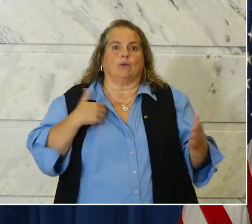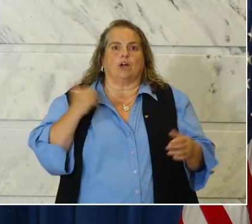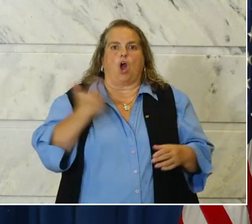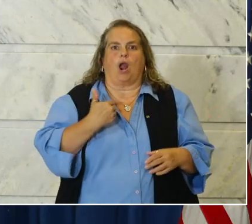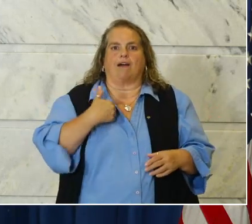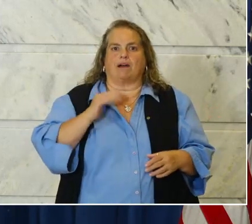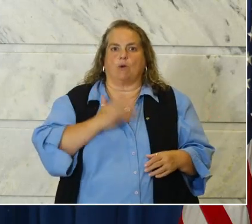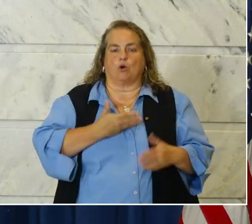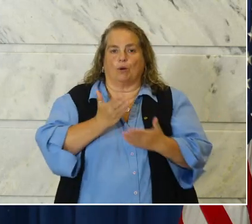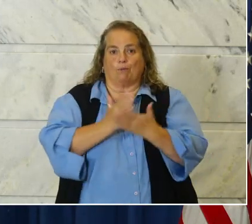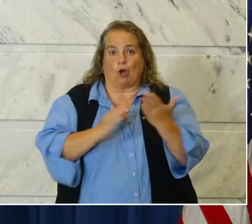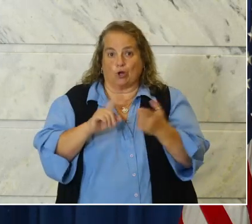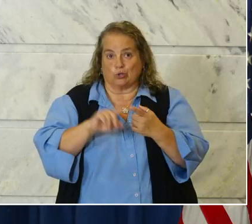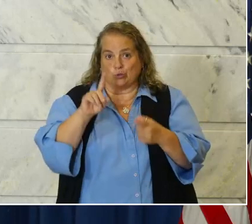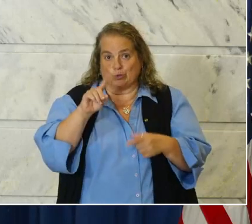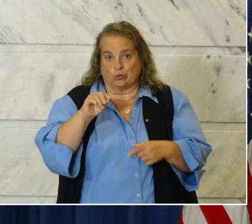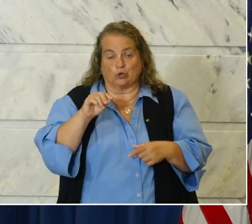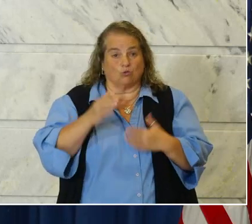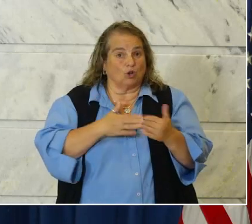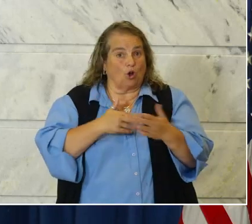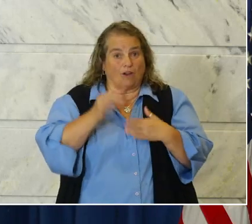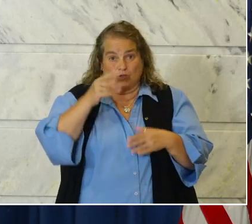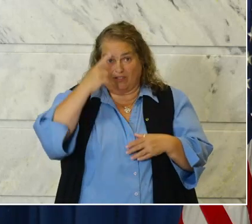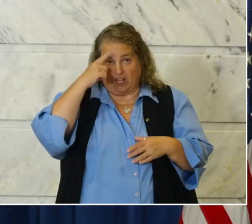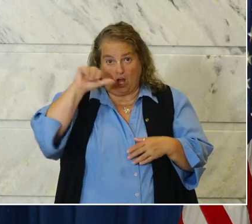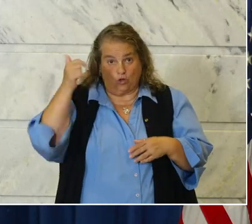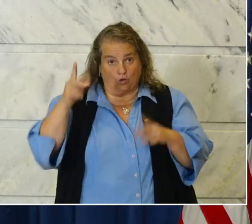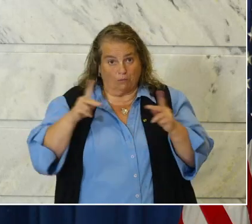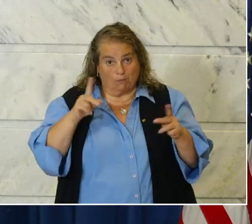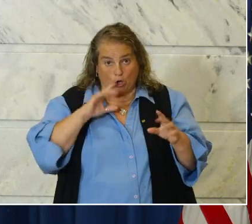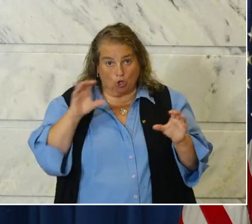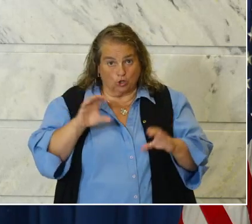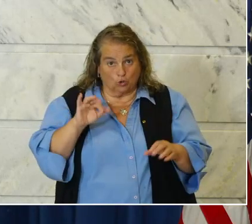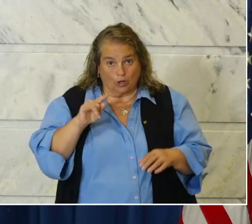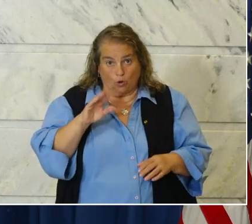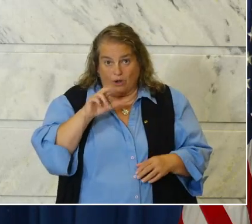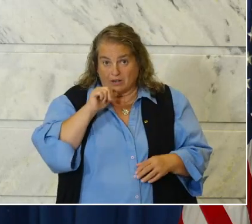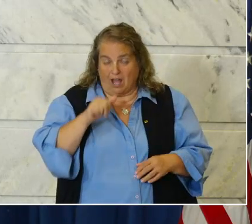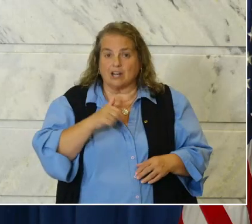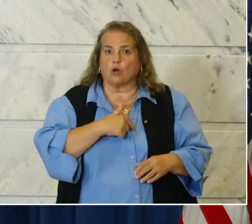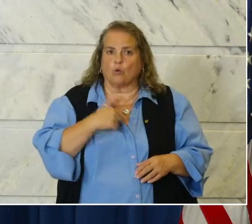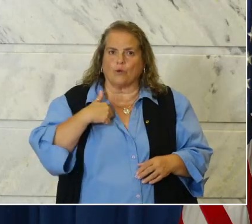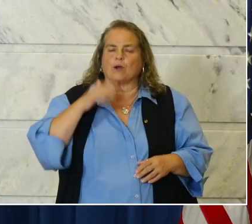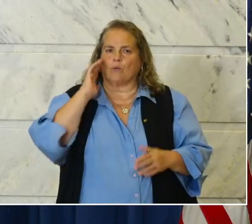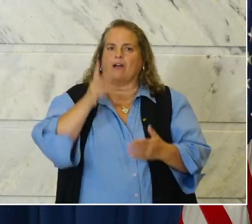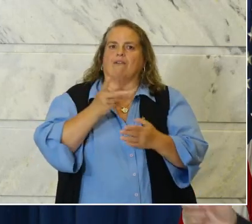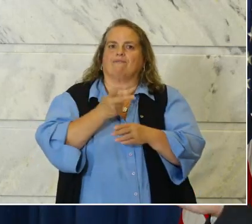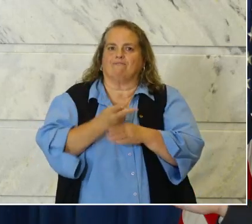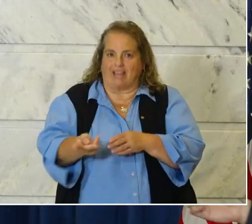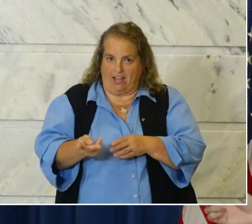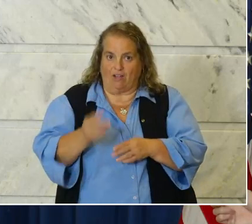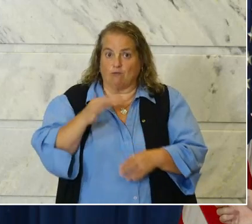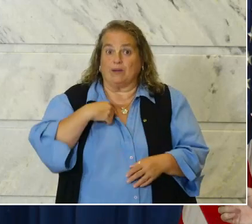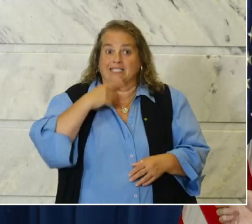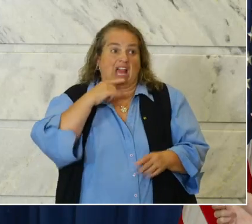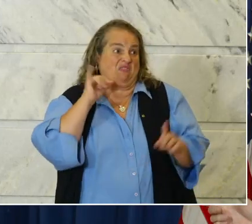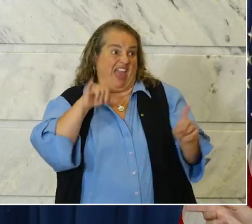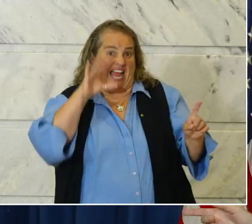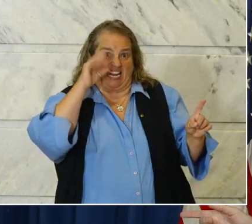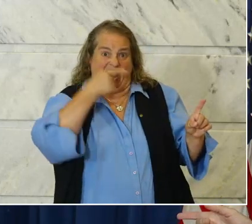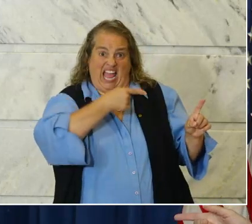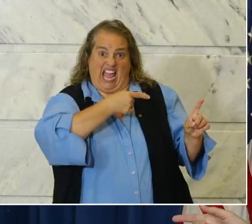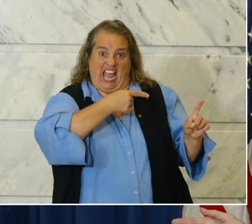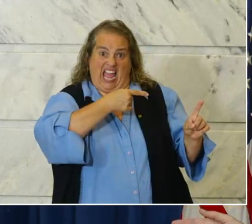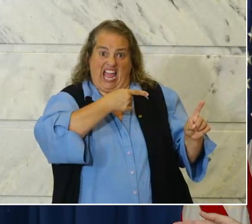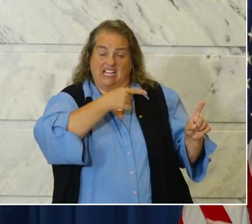do. Regardless of whether we think other people around us are doing it, we're going to fail in this if we say, well, that guy over there isn't